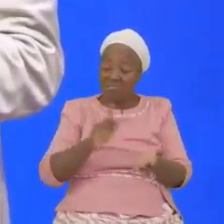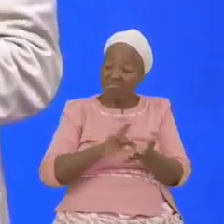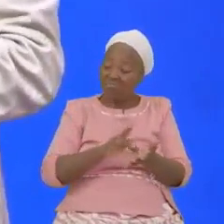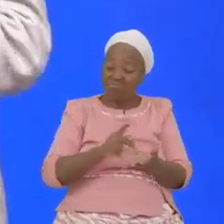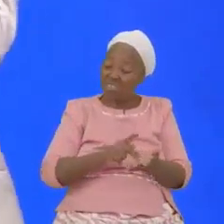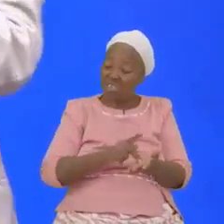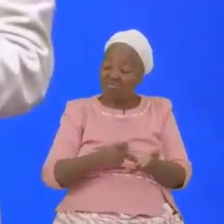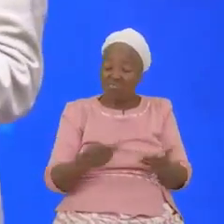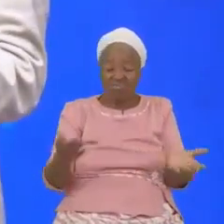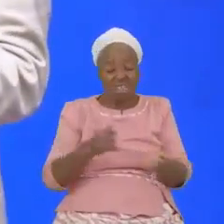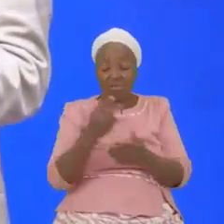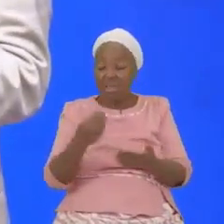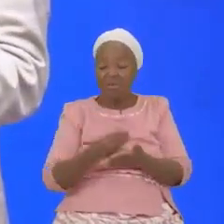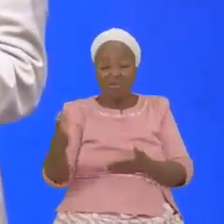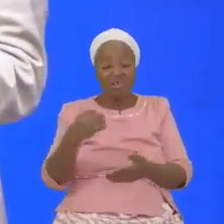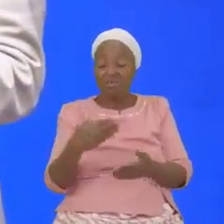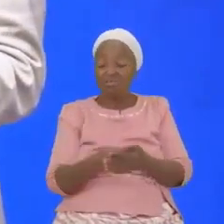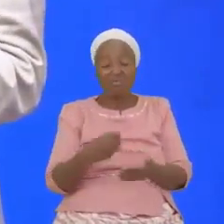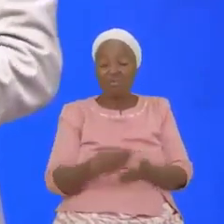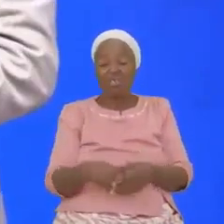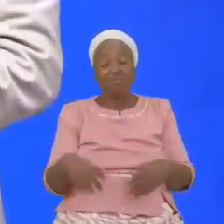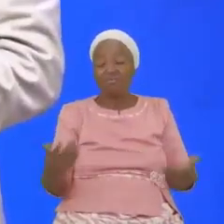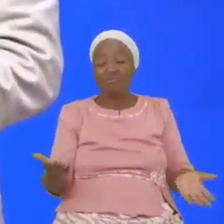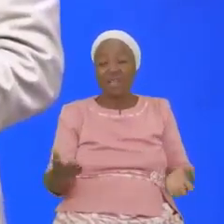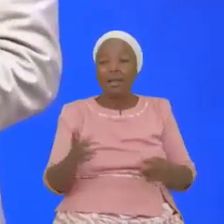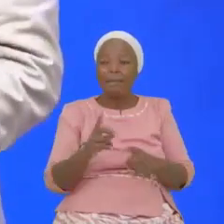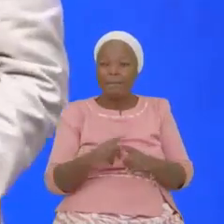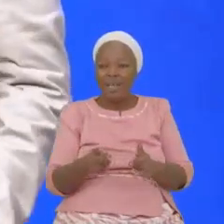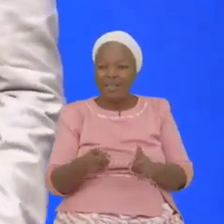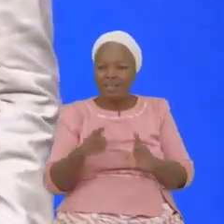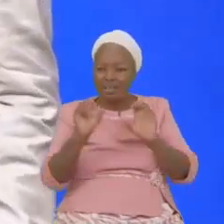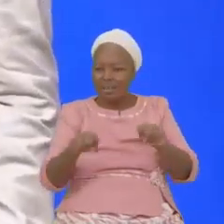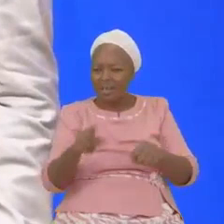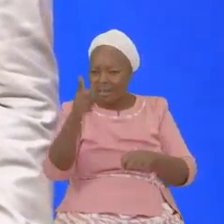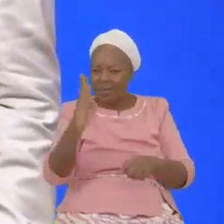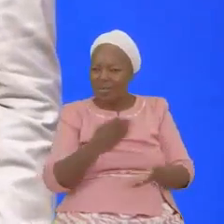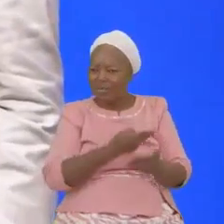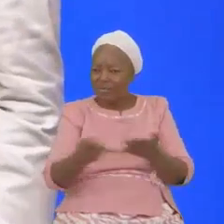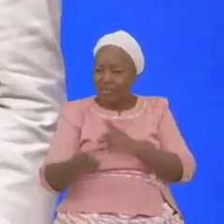attention, it will be a waste of your money. But can God fail?